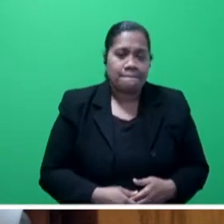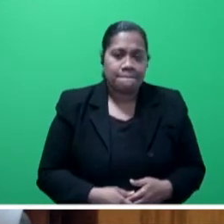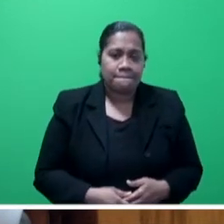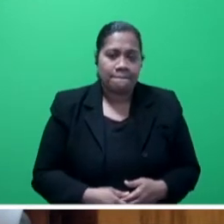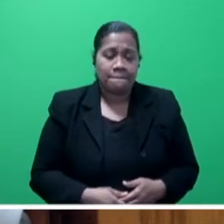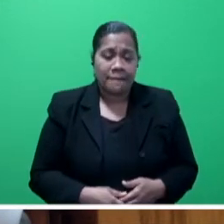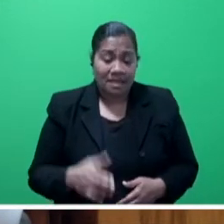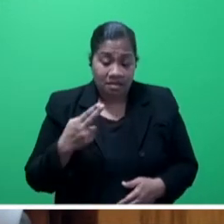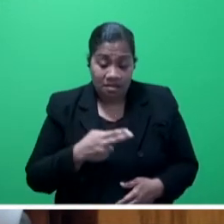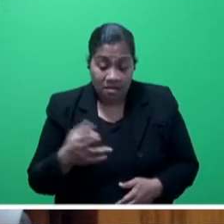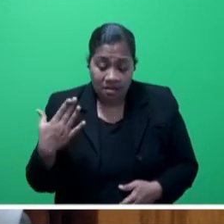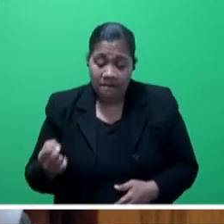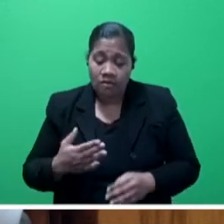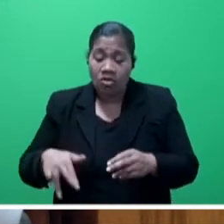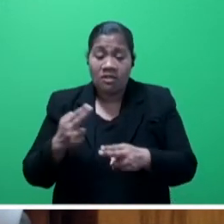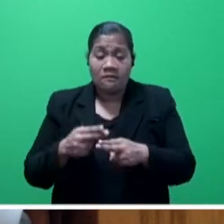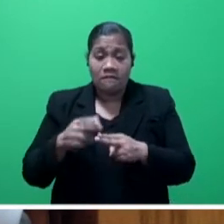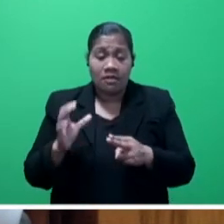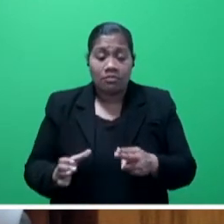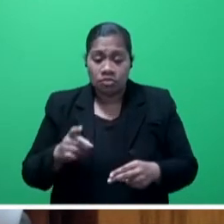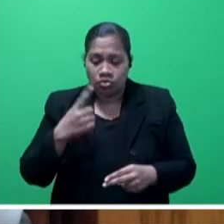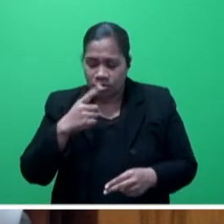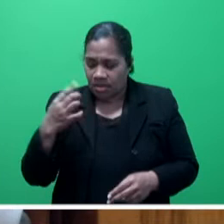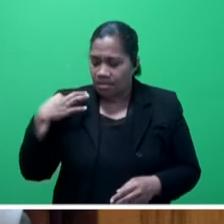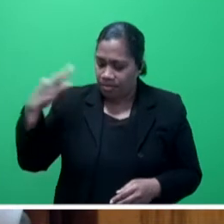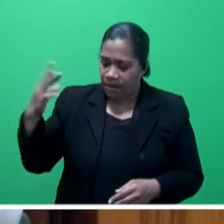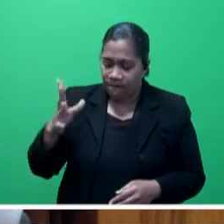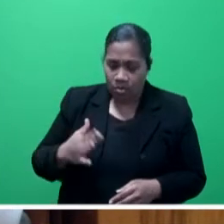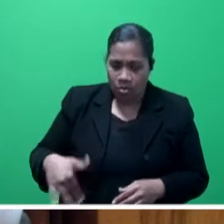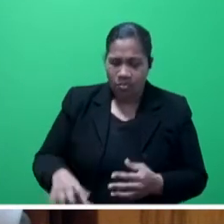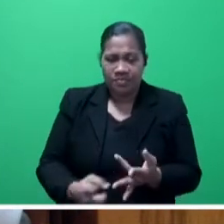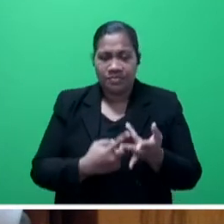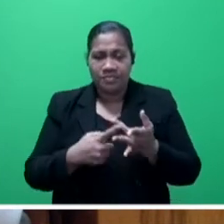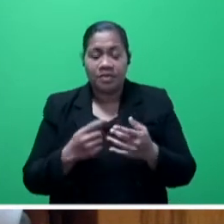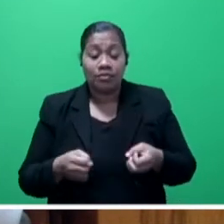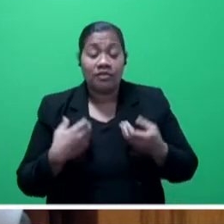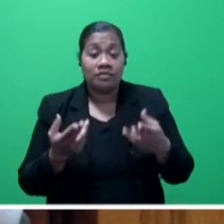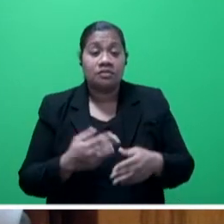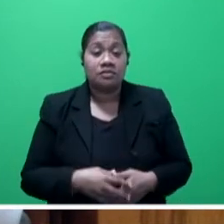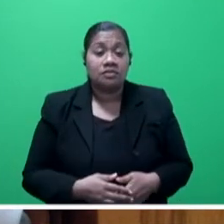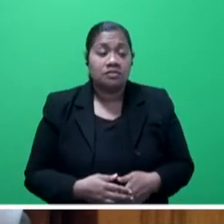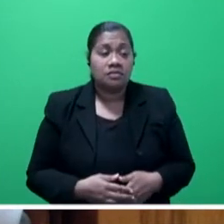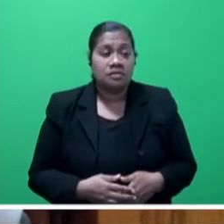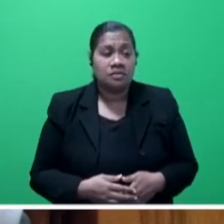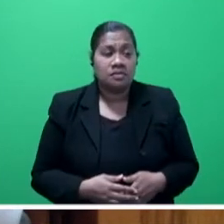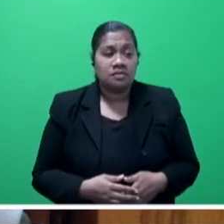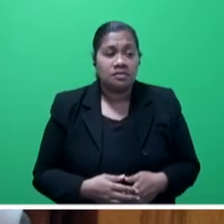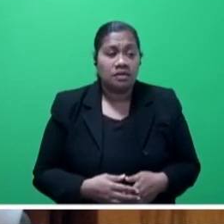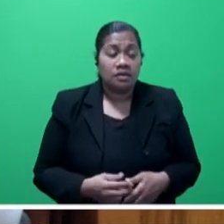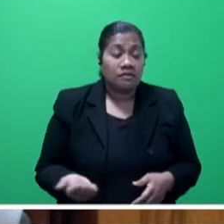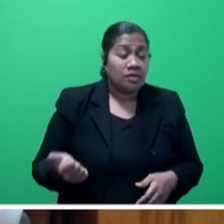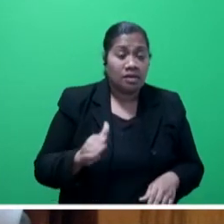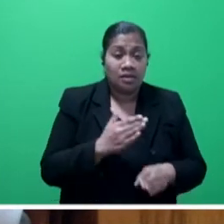farmers who were eligible to apply for these other packages, provision of farm machinery for any work